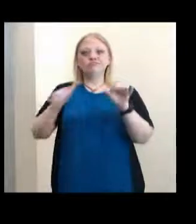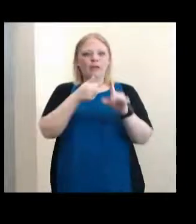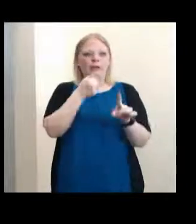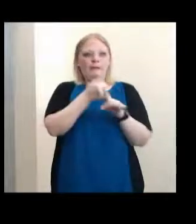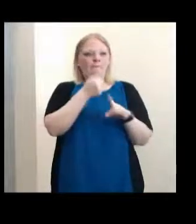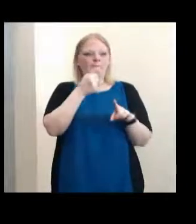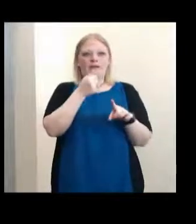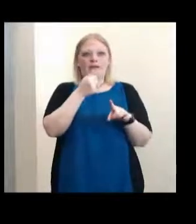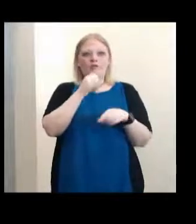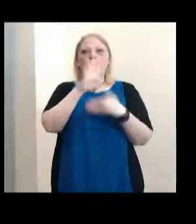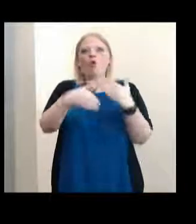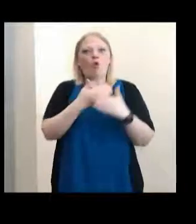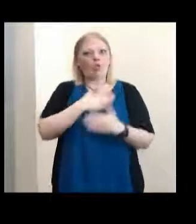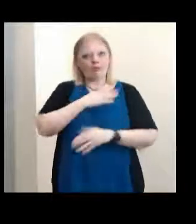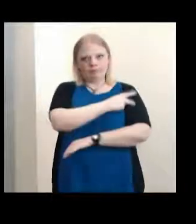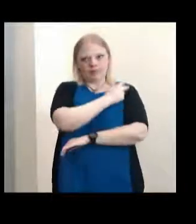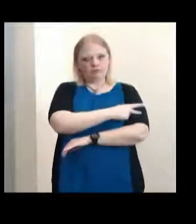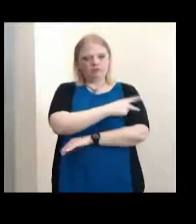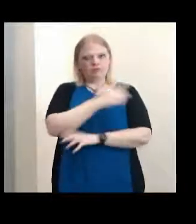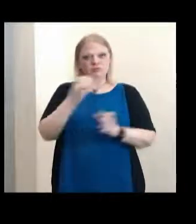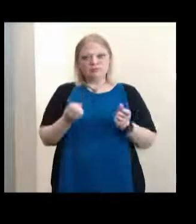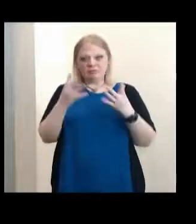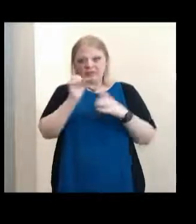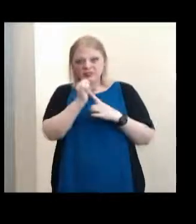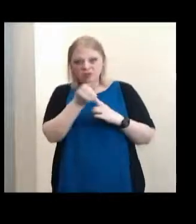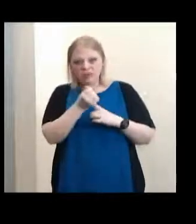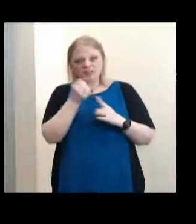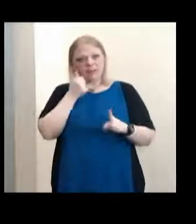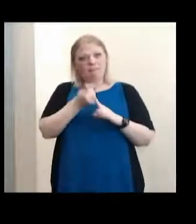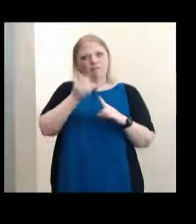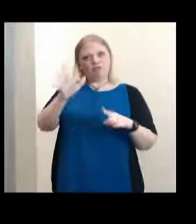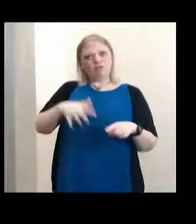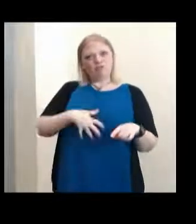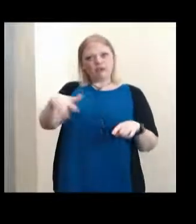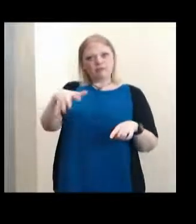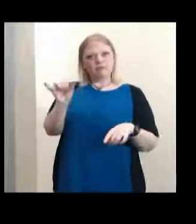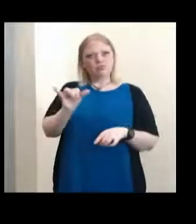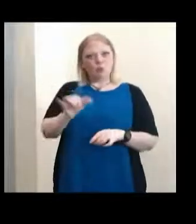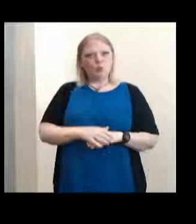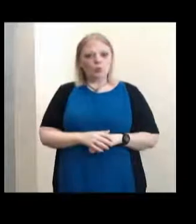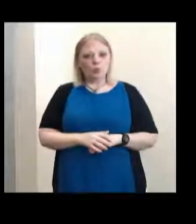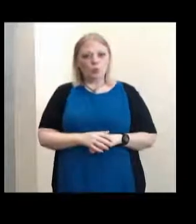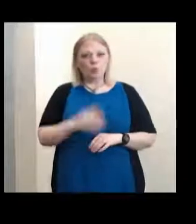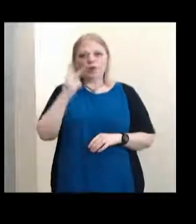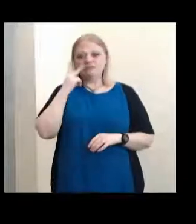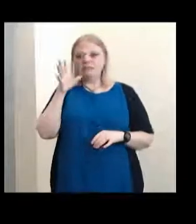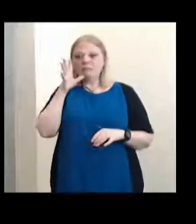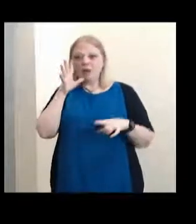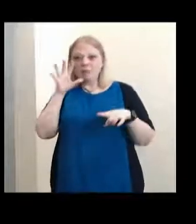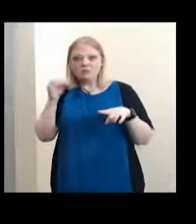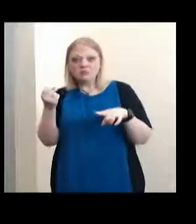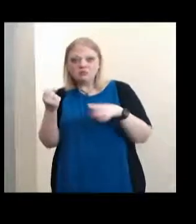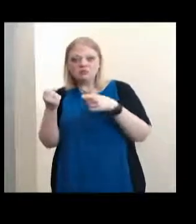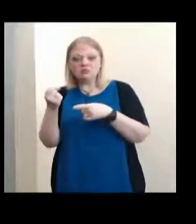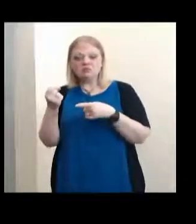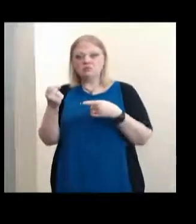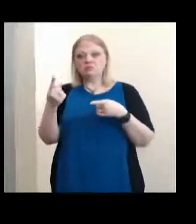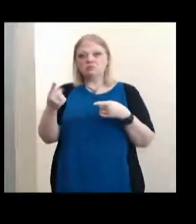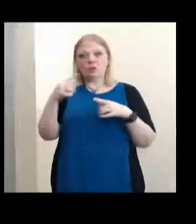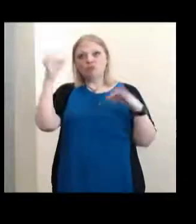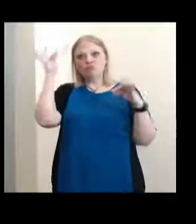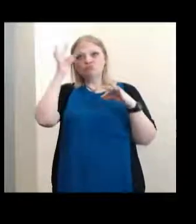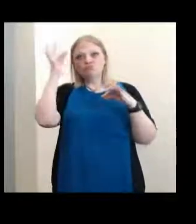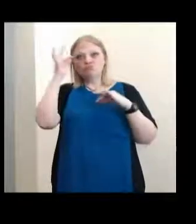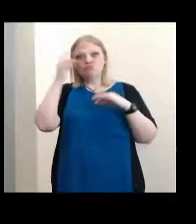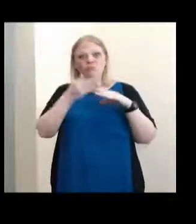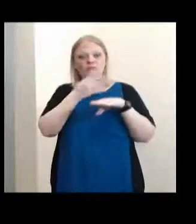all my patients, and in many cases, their pregnancies. I've seen moms where they didn't even know before